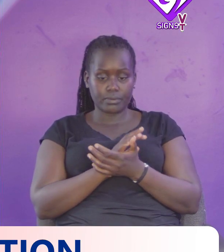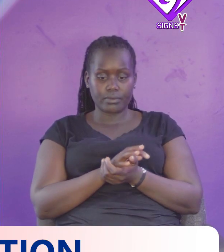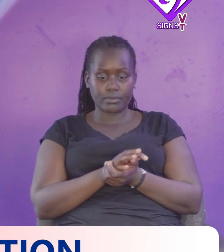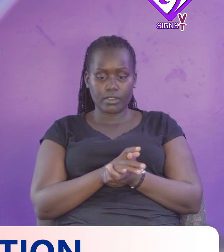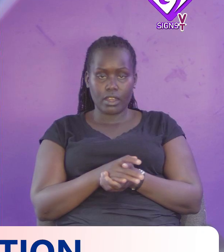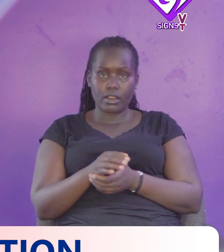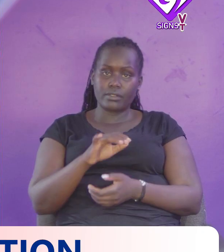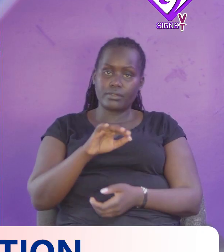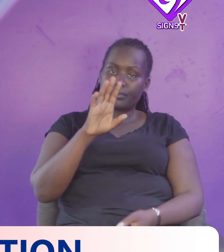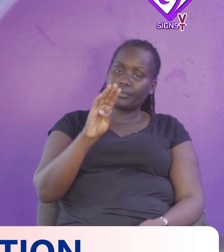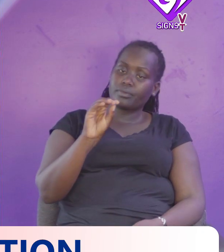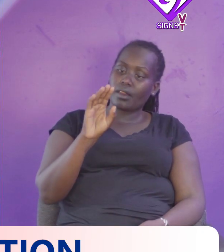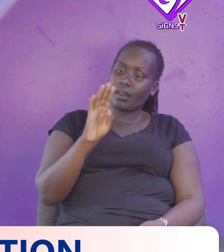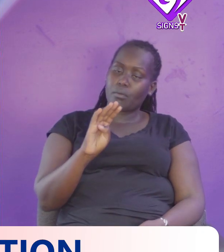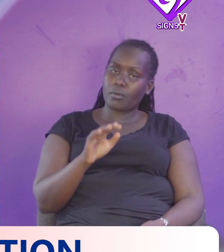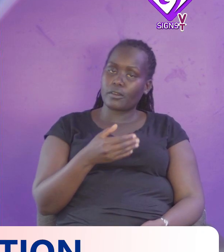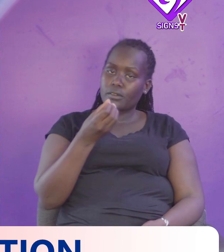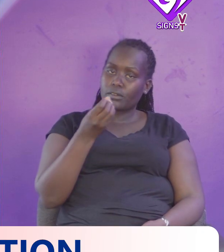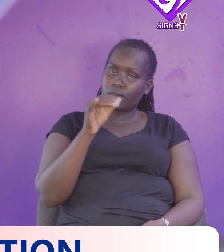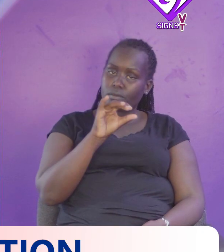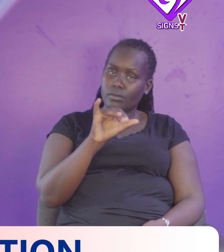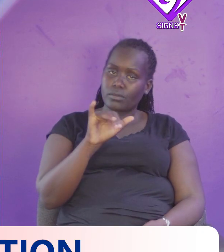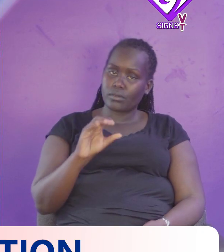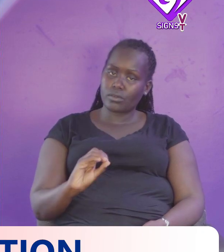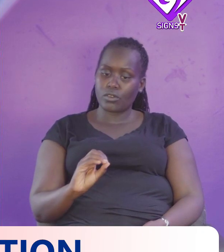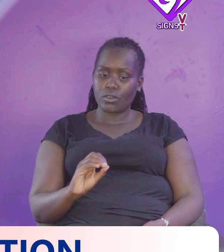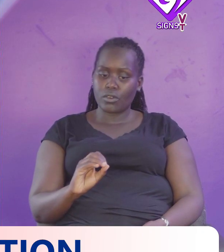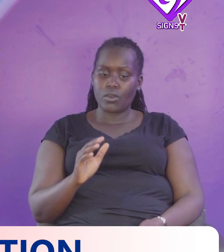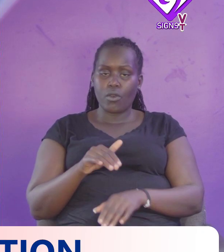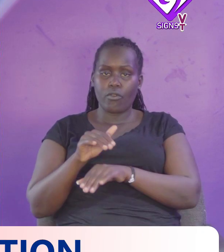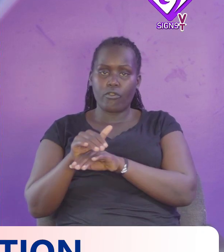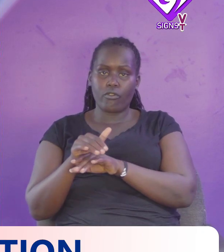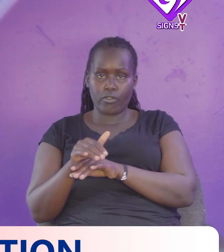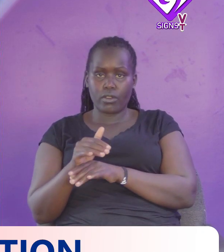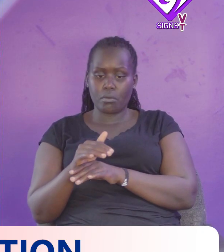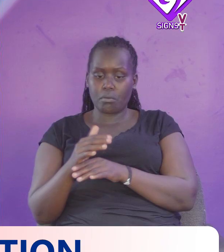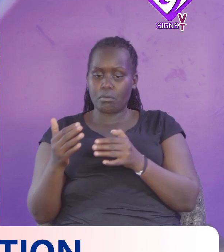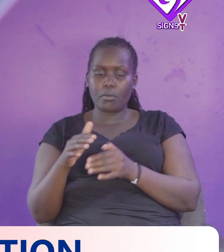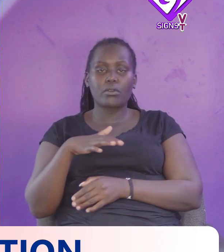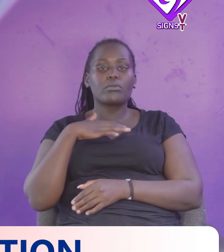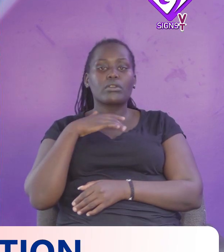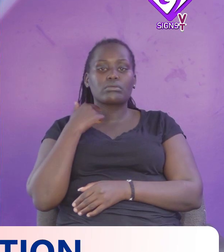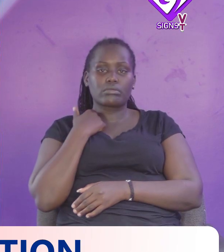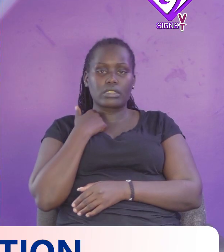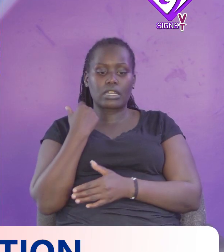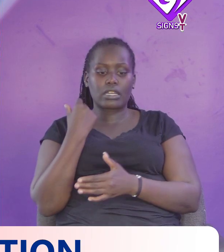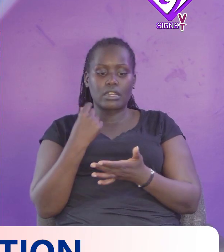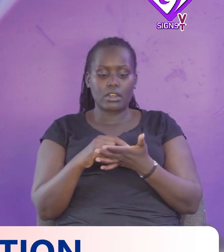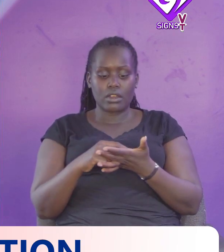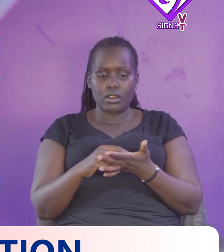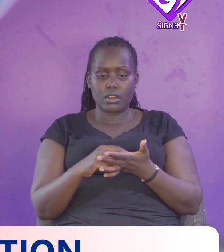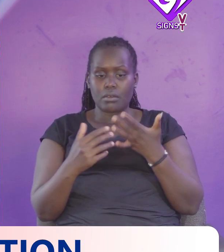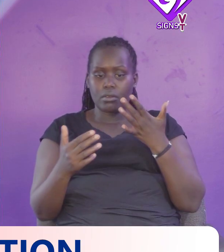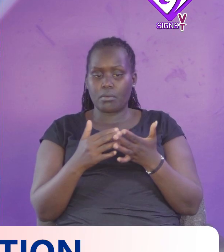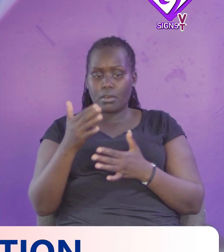Mr. Njagi and Mr. Yo ni watu tuseme washauliwa huko Uganda, and that is why they're saying that they do not even